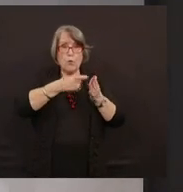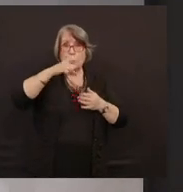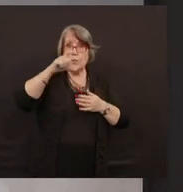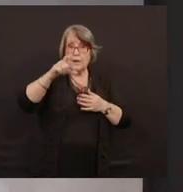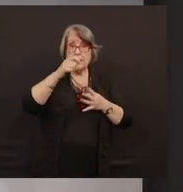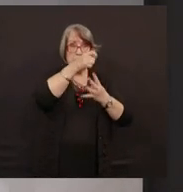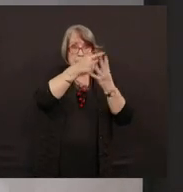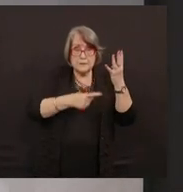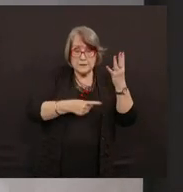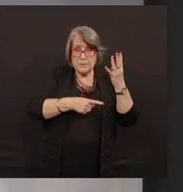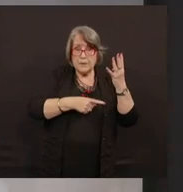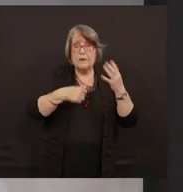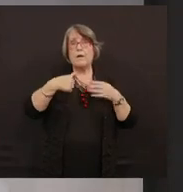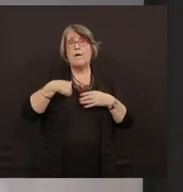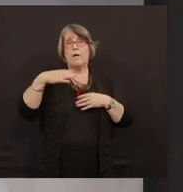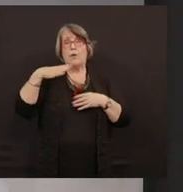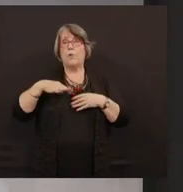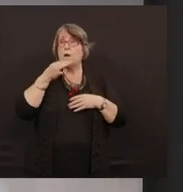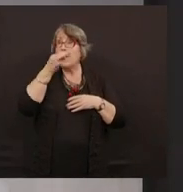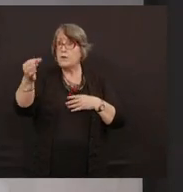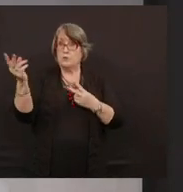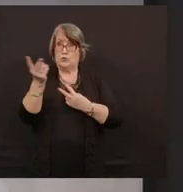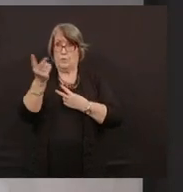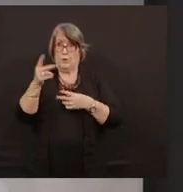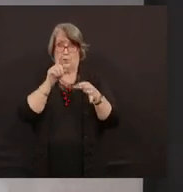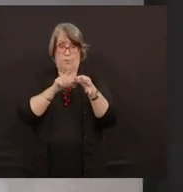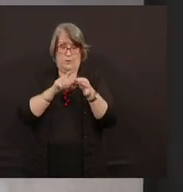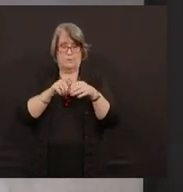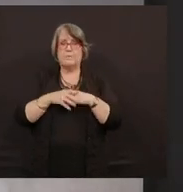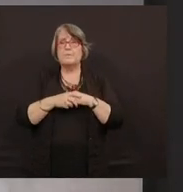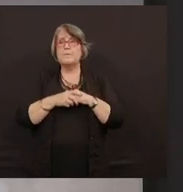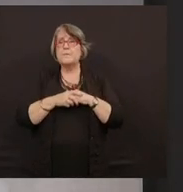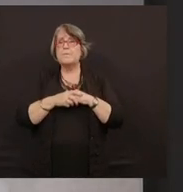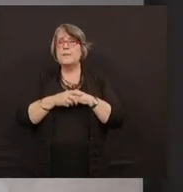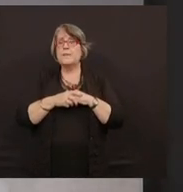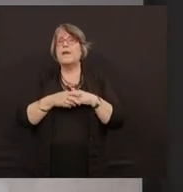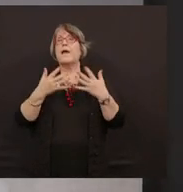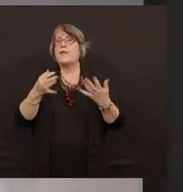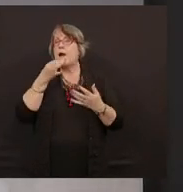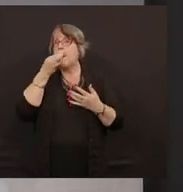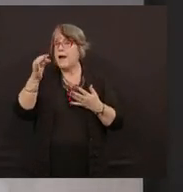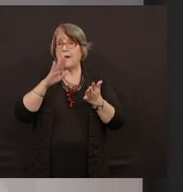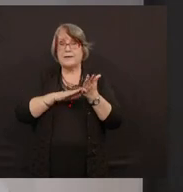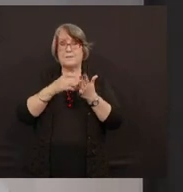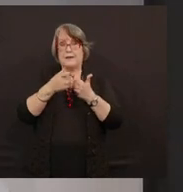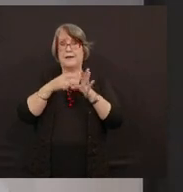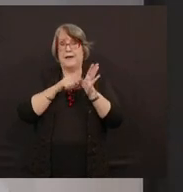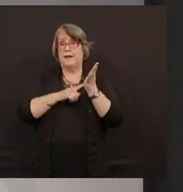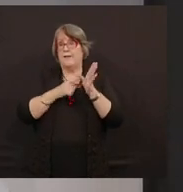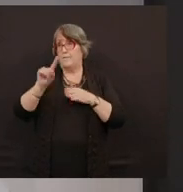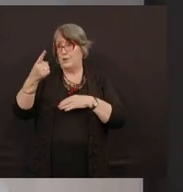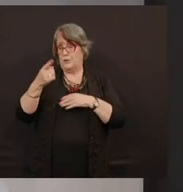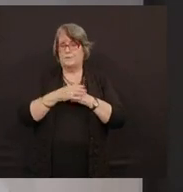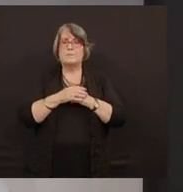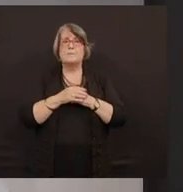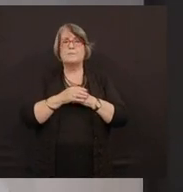into Disability. So I want to ask you both a question, and I'll ask Michaela first. So